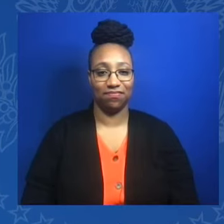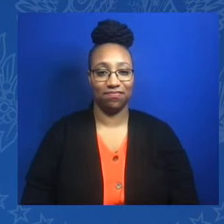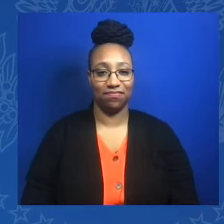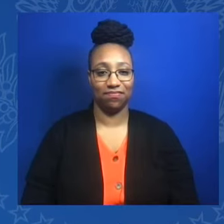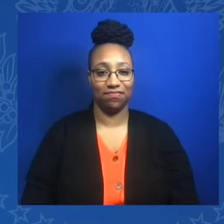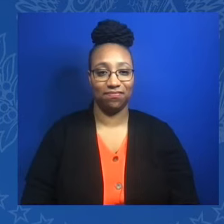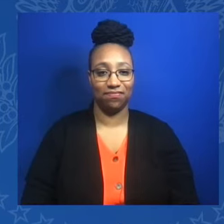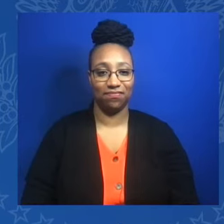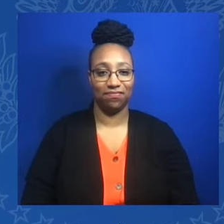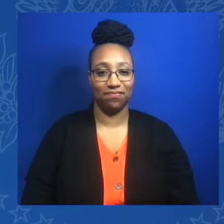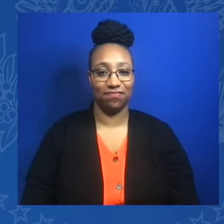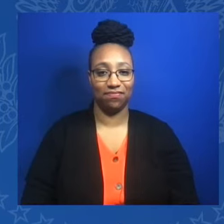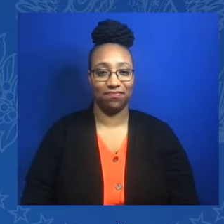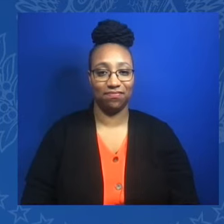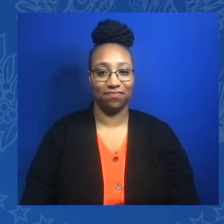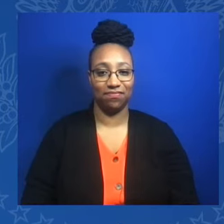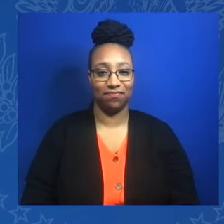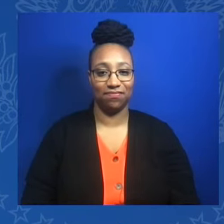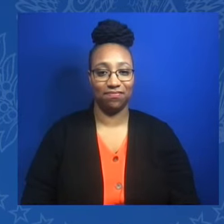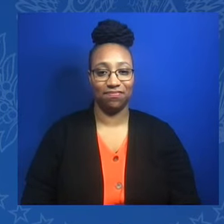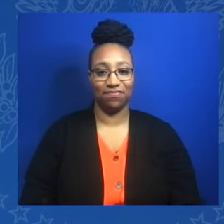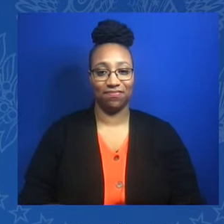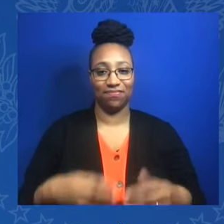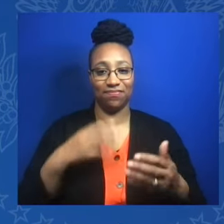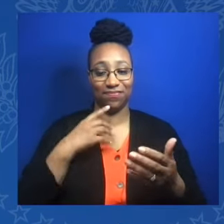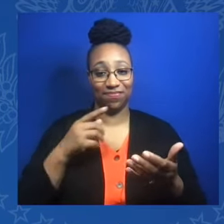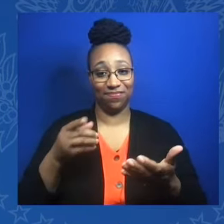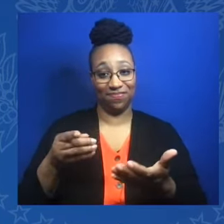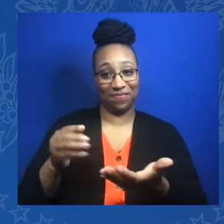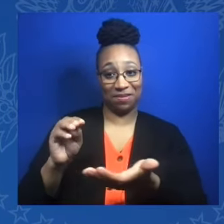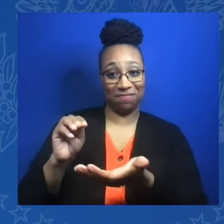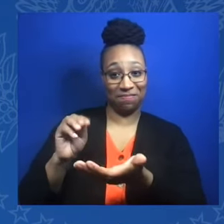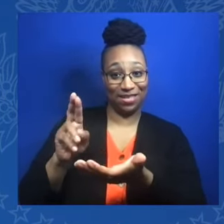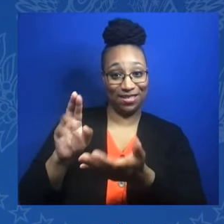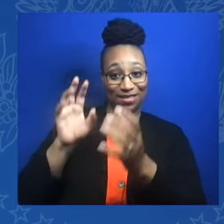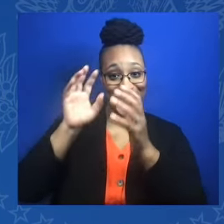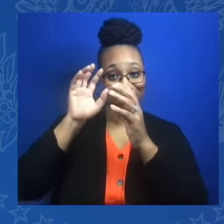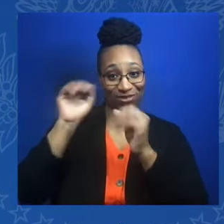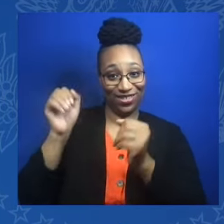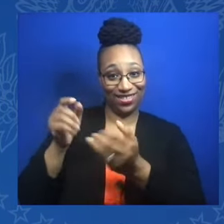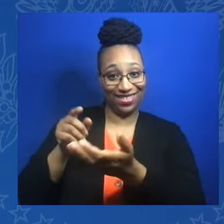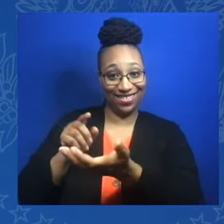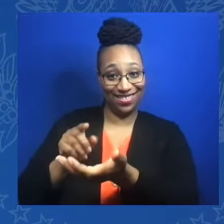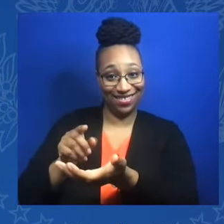Mr. President, Dr. Biden, welcome to Canada in the House of Commons.